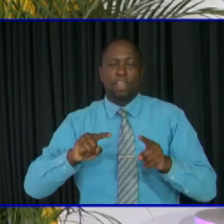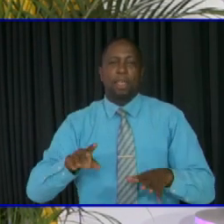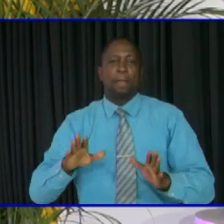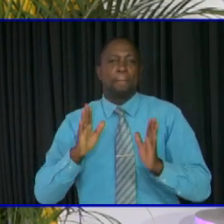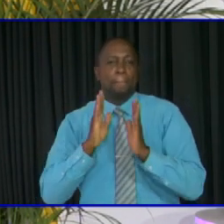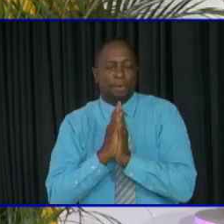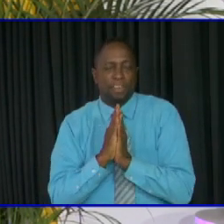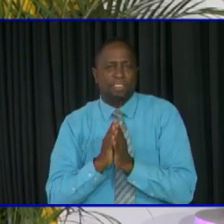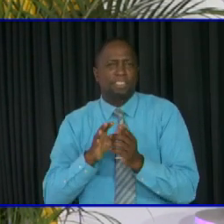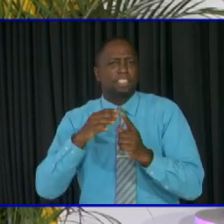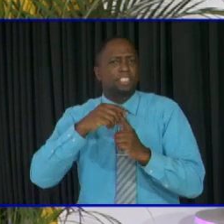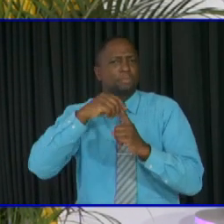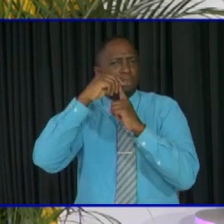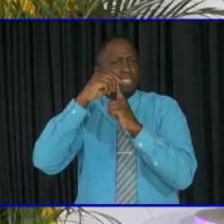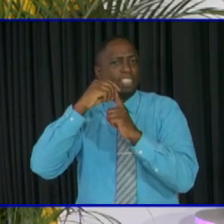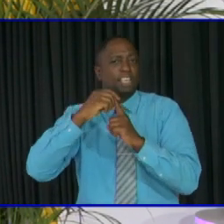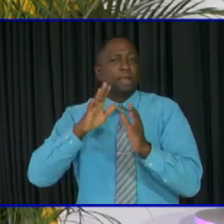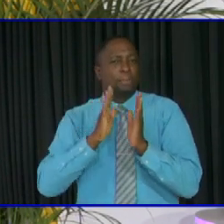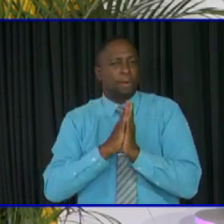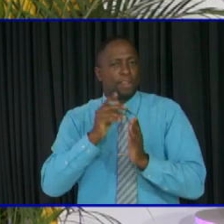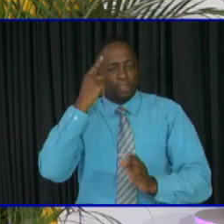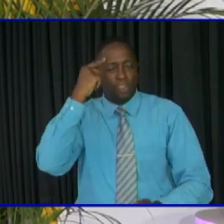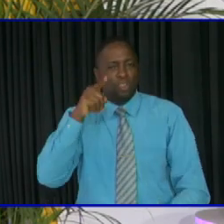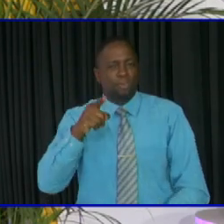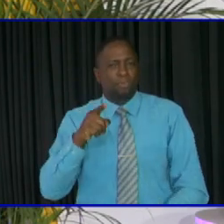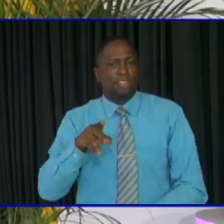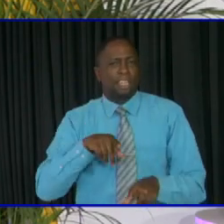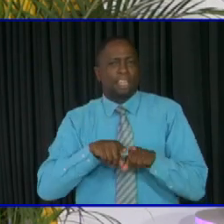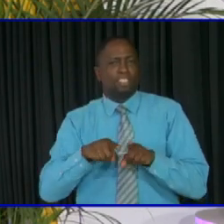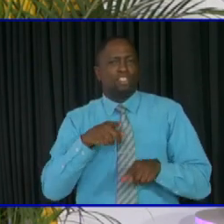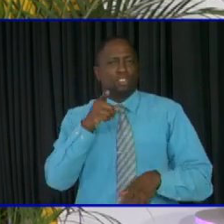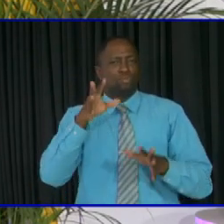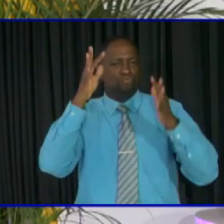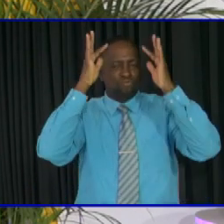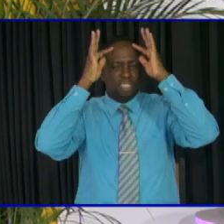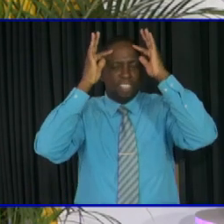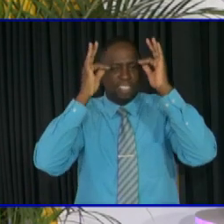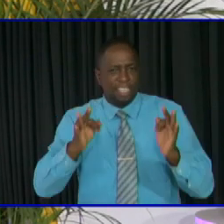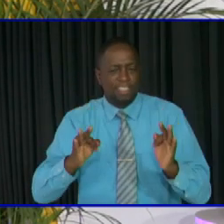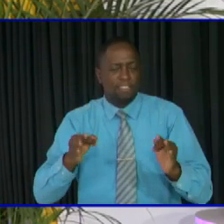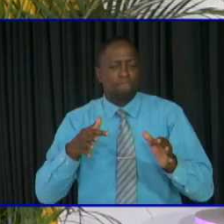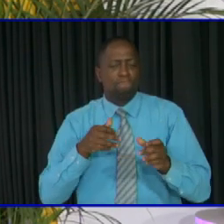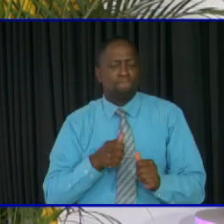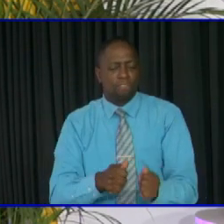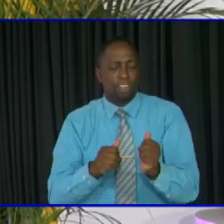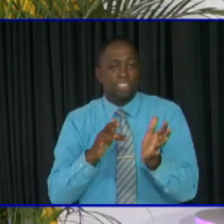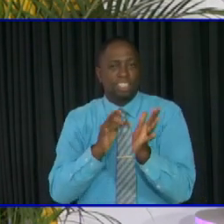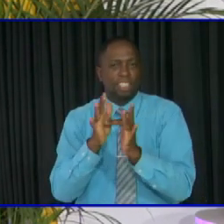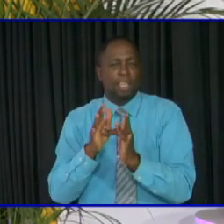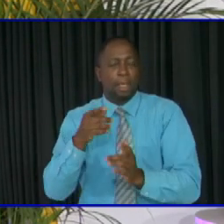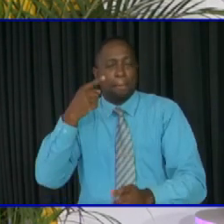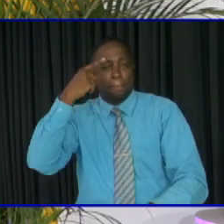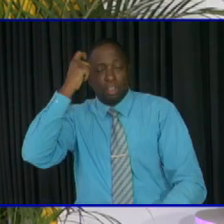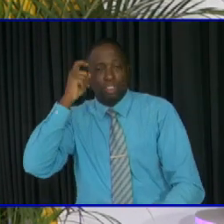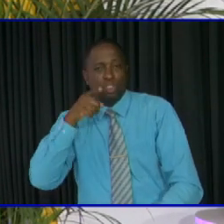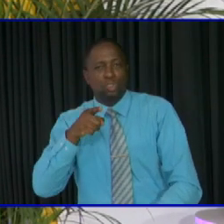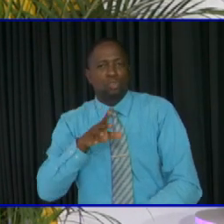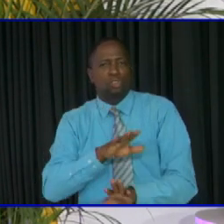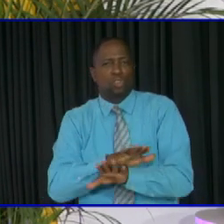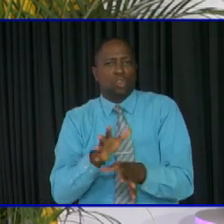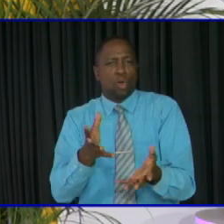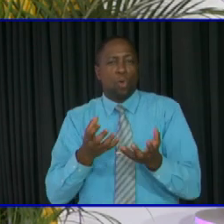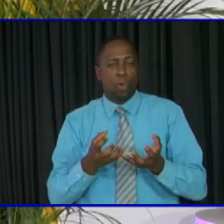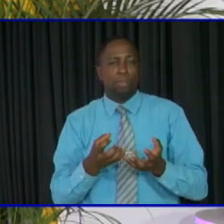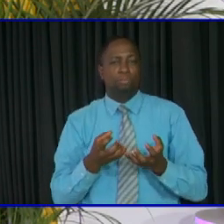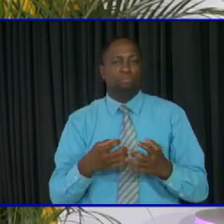special prayer for you as you seal your commitment with Jesus, because you don't want to be shut out of the kingdom.